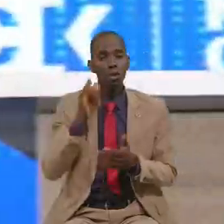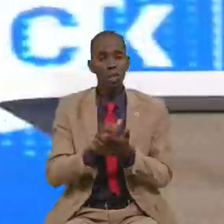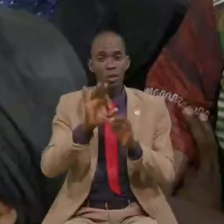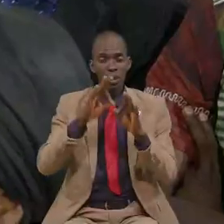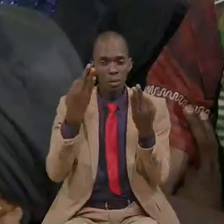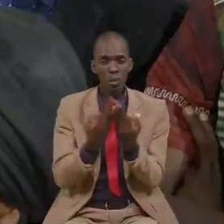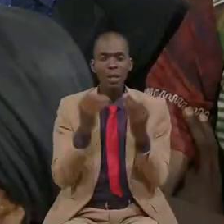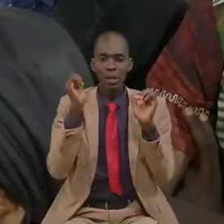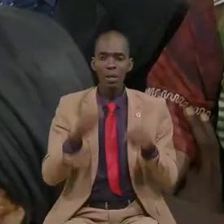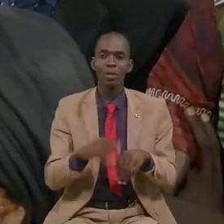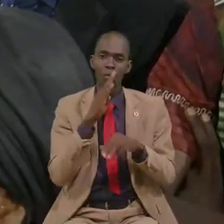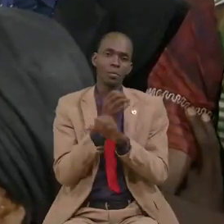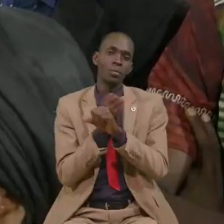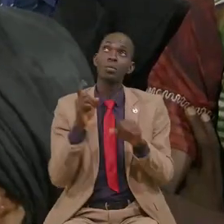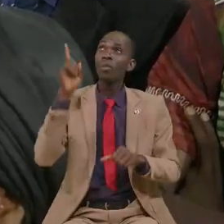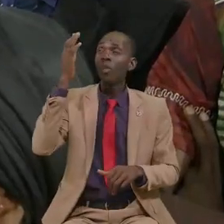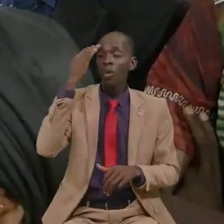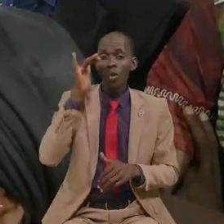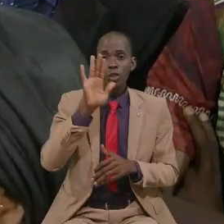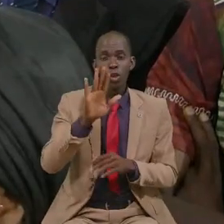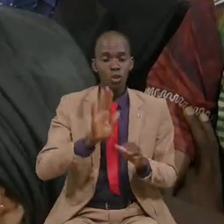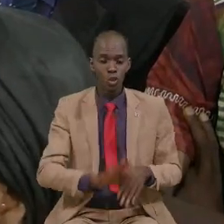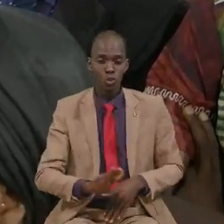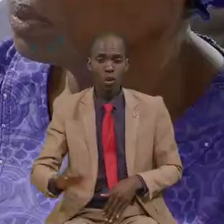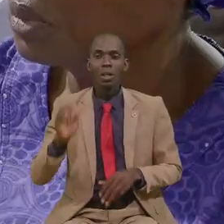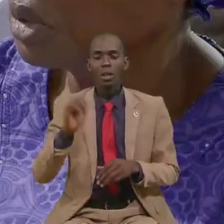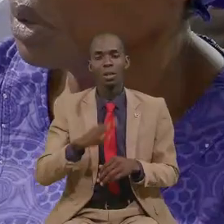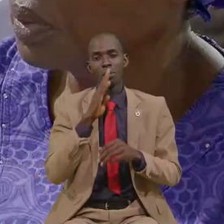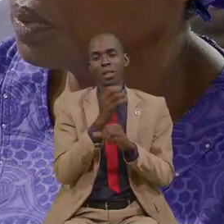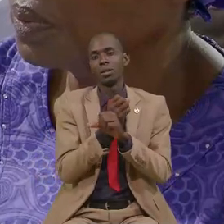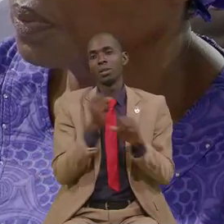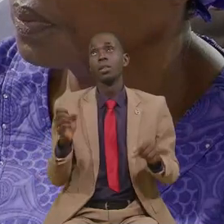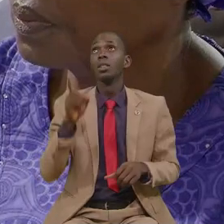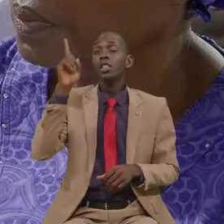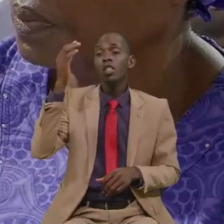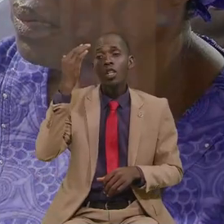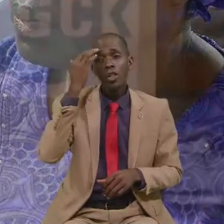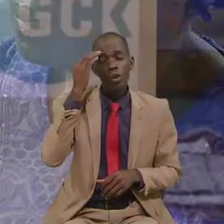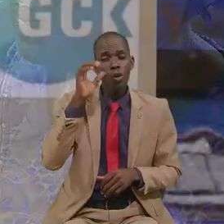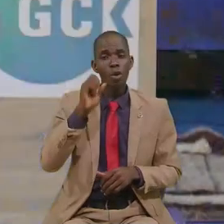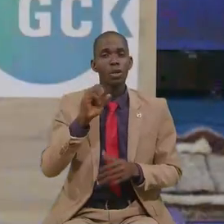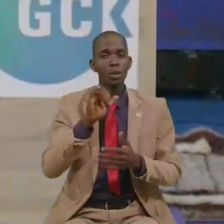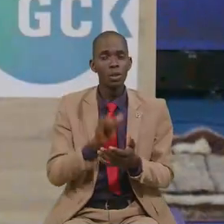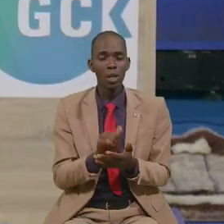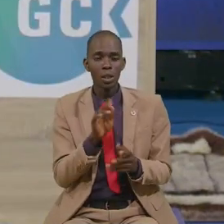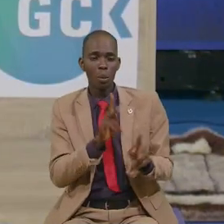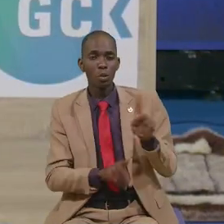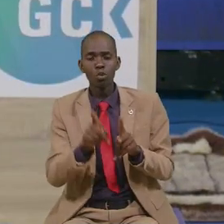saved. He knows that your children can be saved. He knows that those people you've been preaching to before